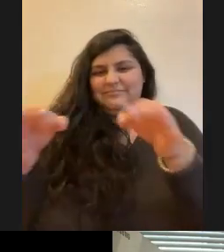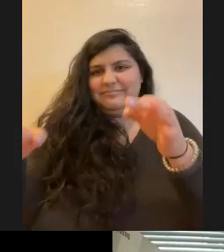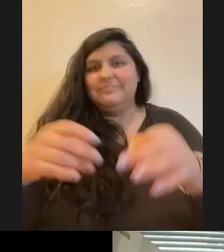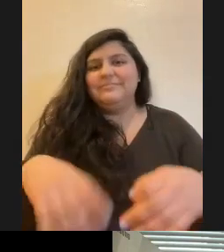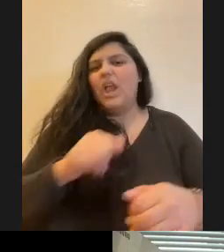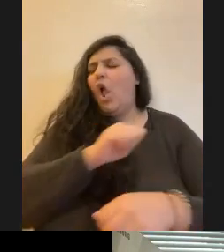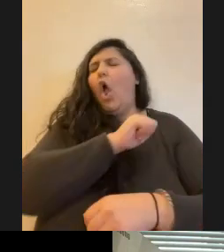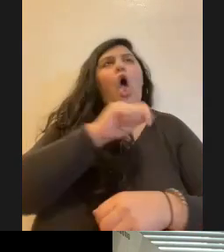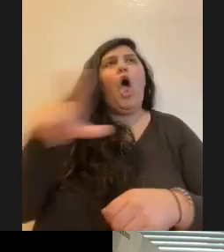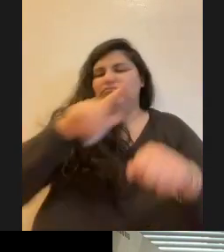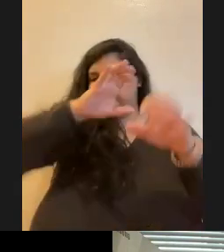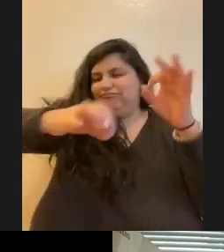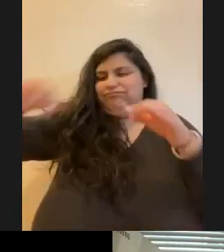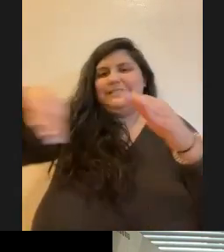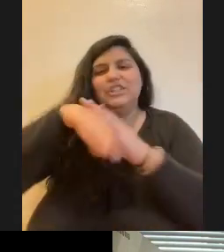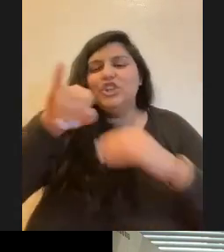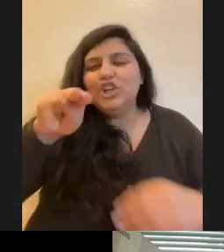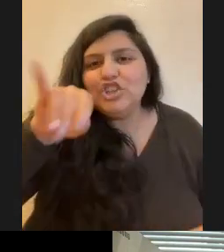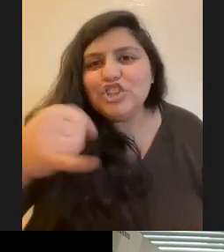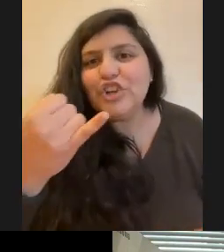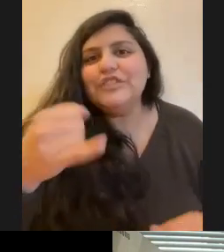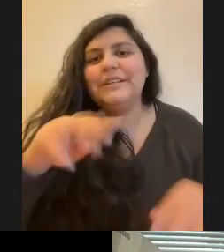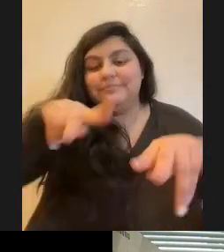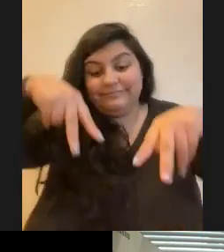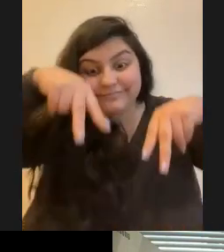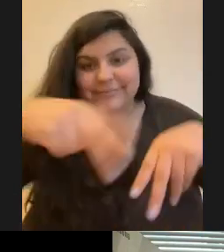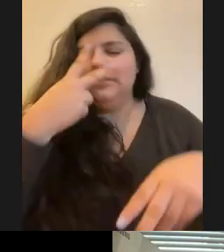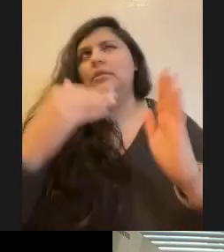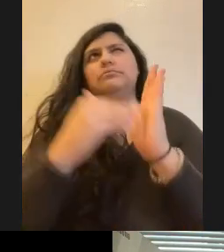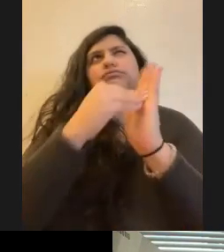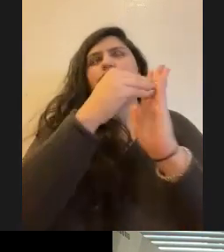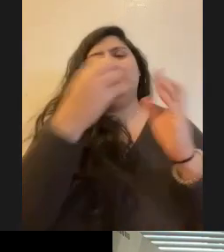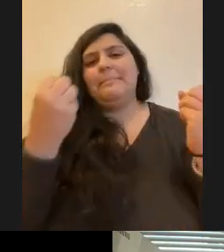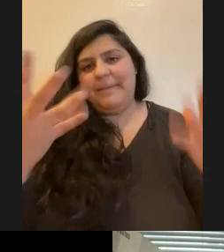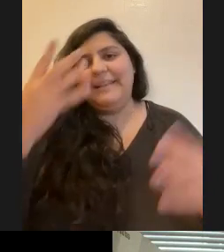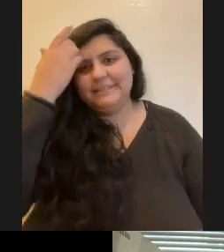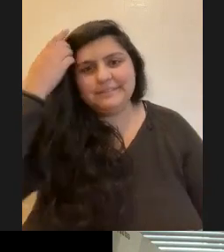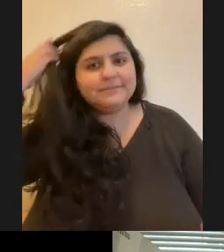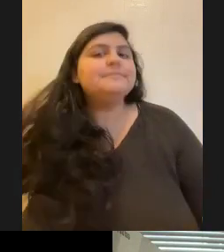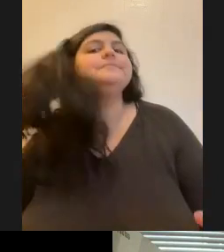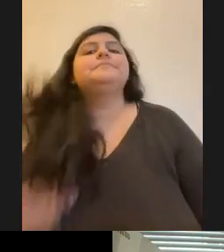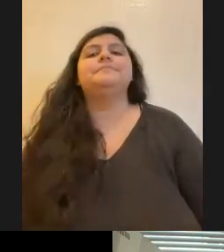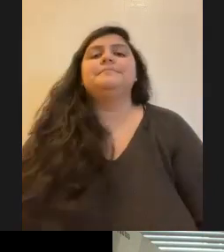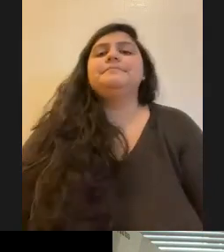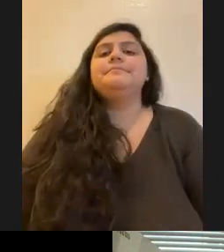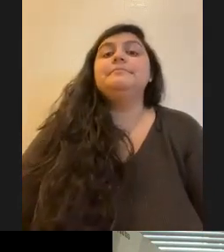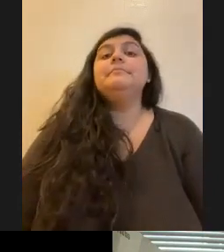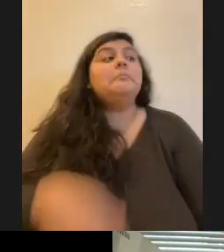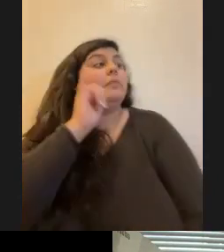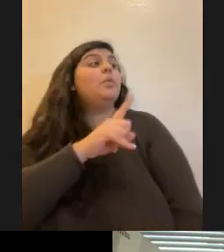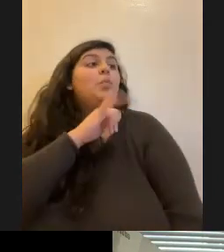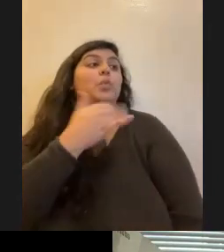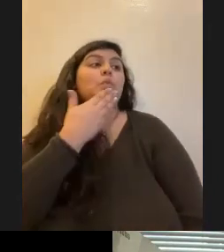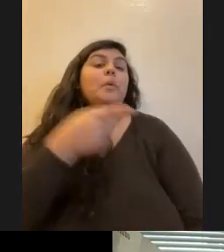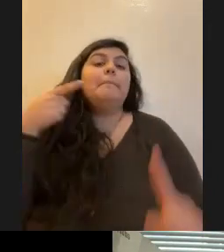in the summer in New Jersey without seeing 1 zillion of them. Yeah, I think that's a really good point to mention